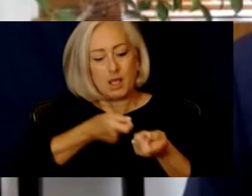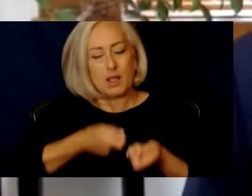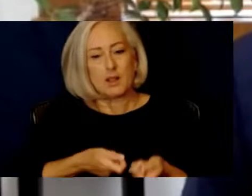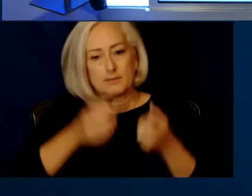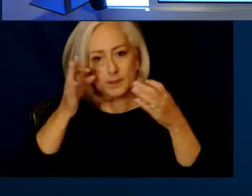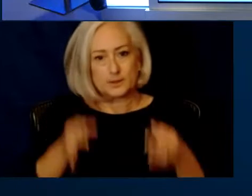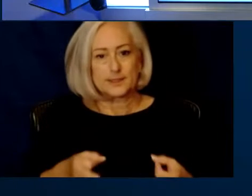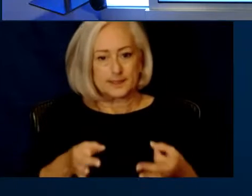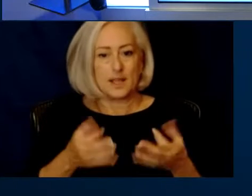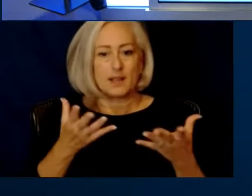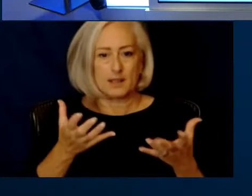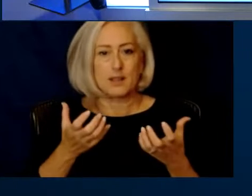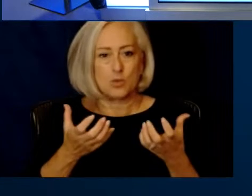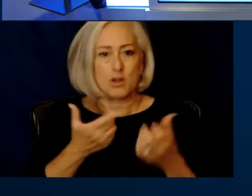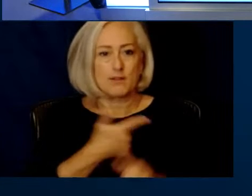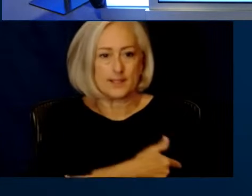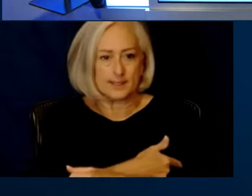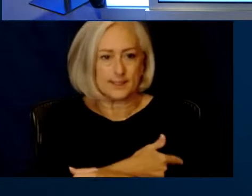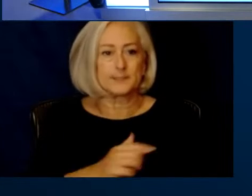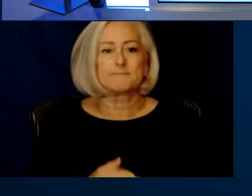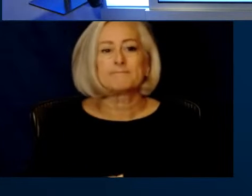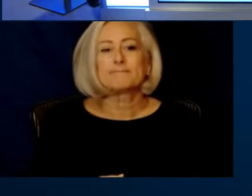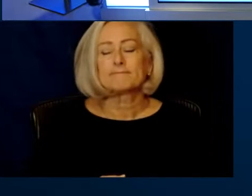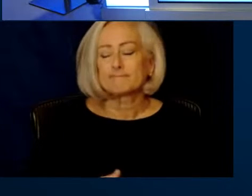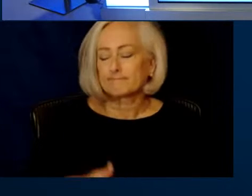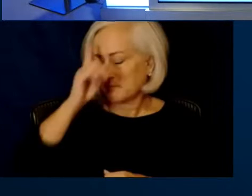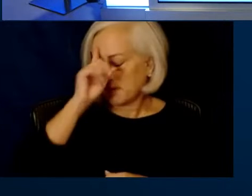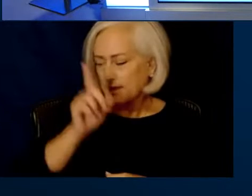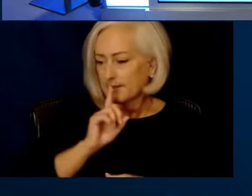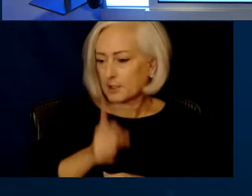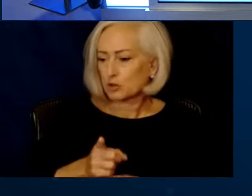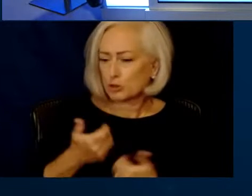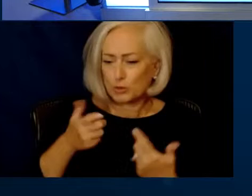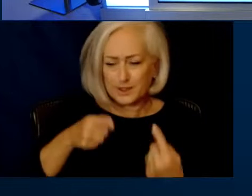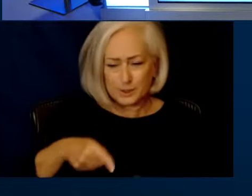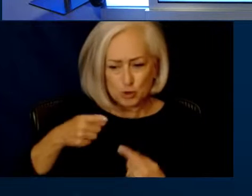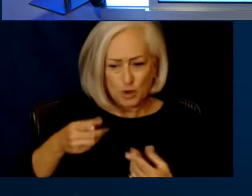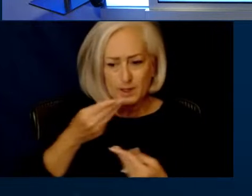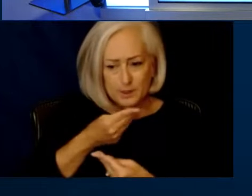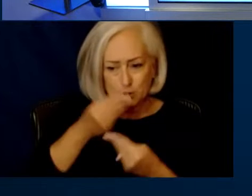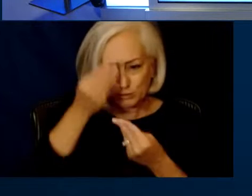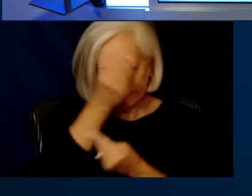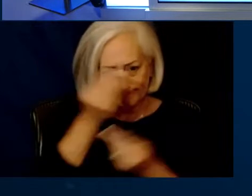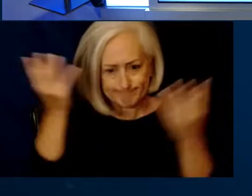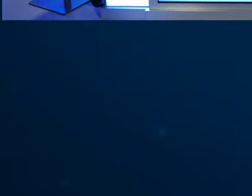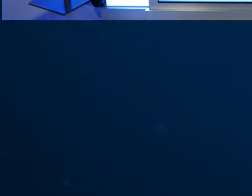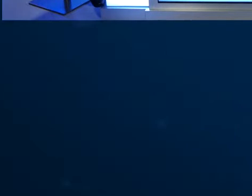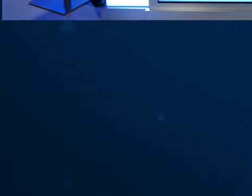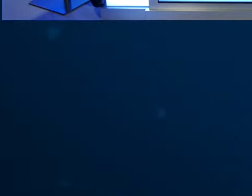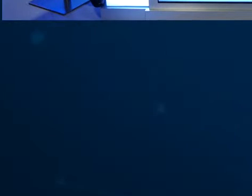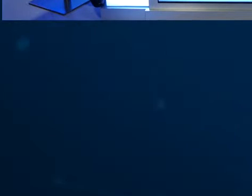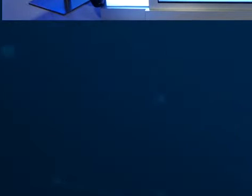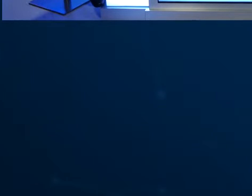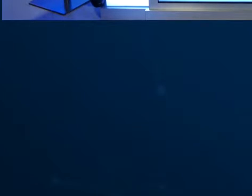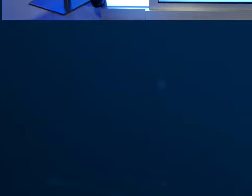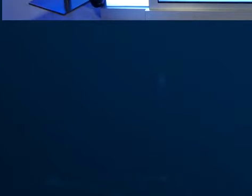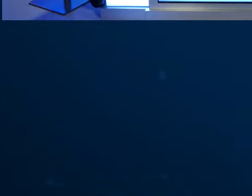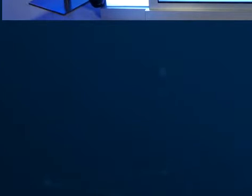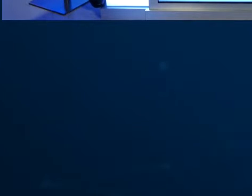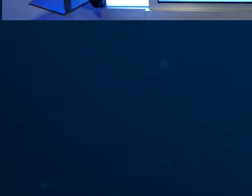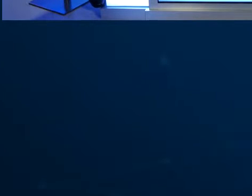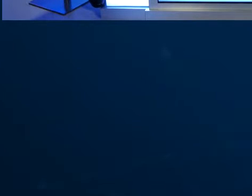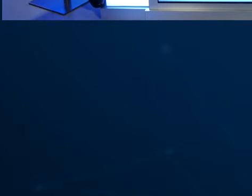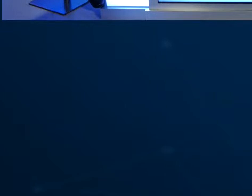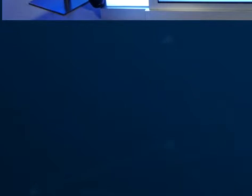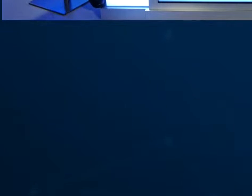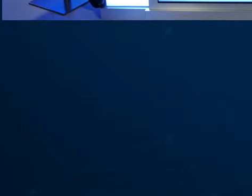so true, and we've struggled to get those messages out, Dr. Lamaster. Yeah, I think that the thing that's definitely true. So one of